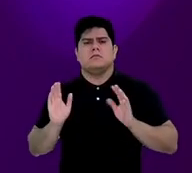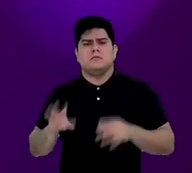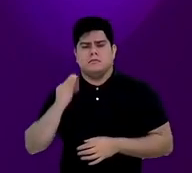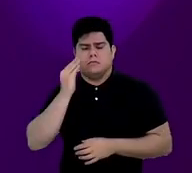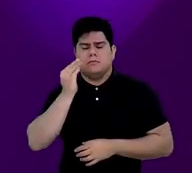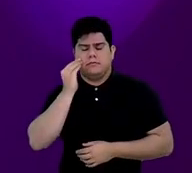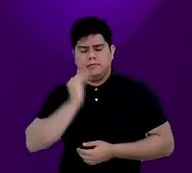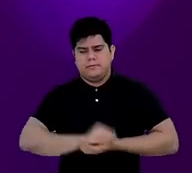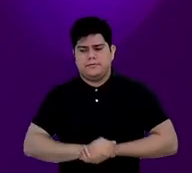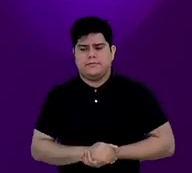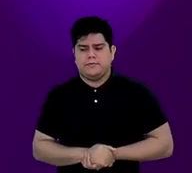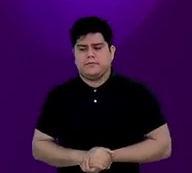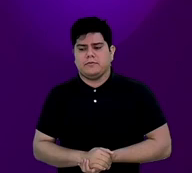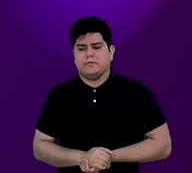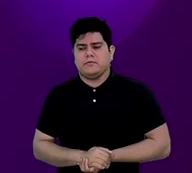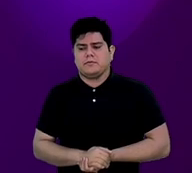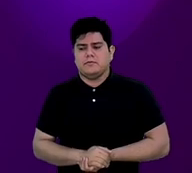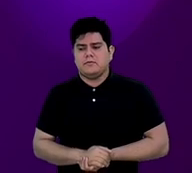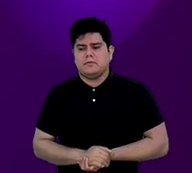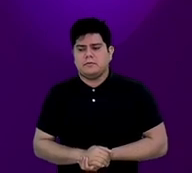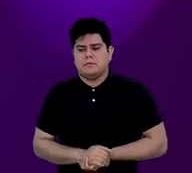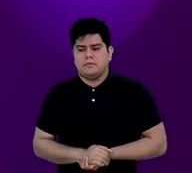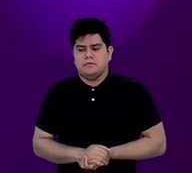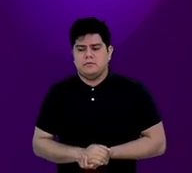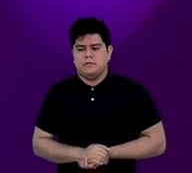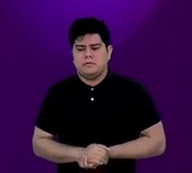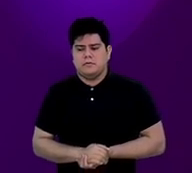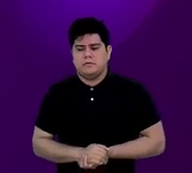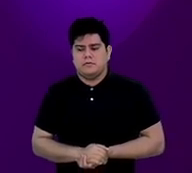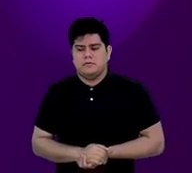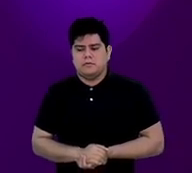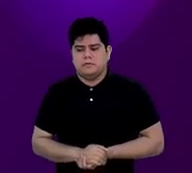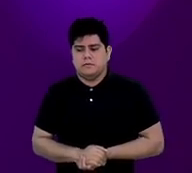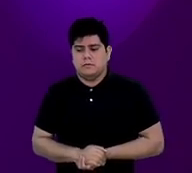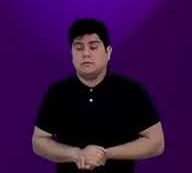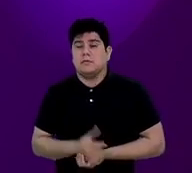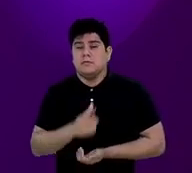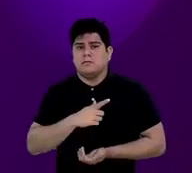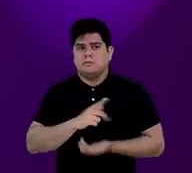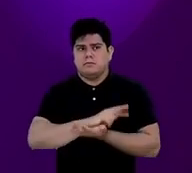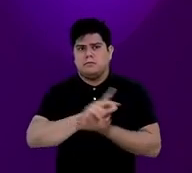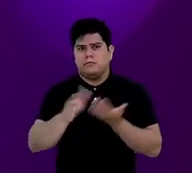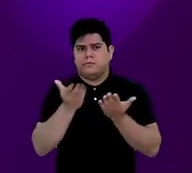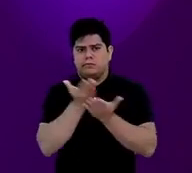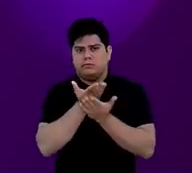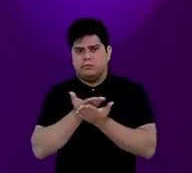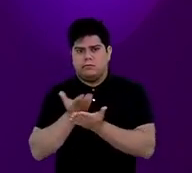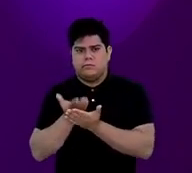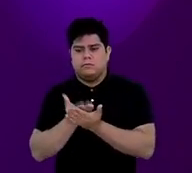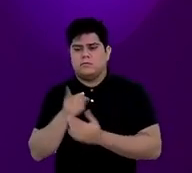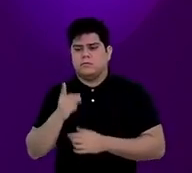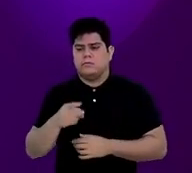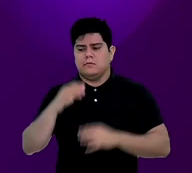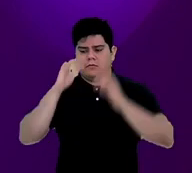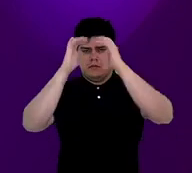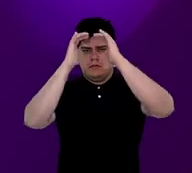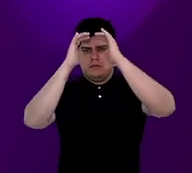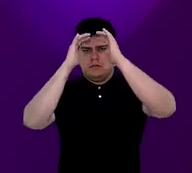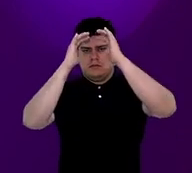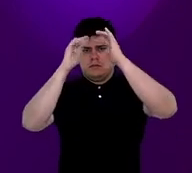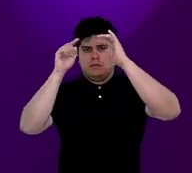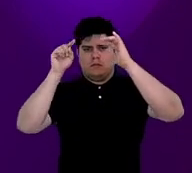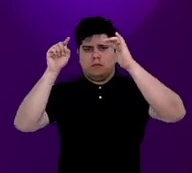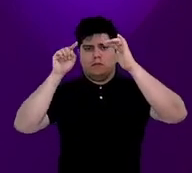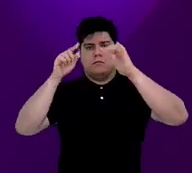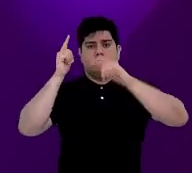My lab did a lot of studies on traumatic brain injury in mice. I won't present them all